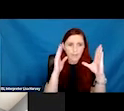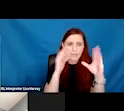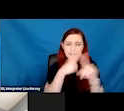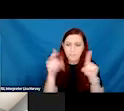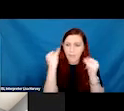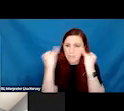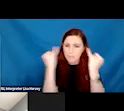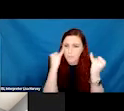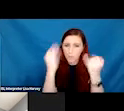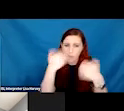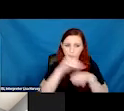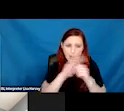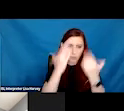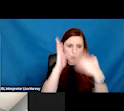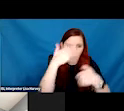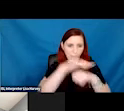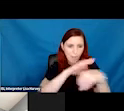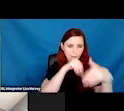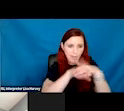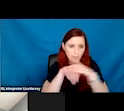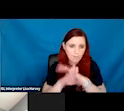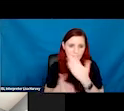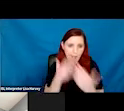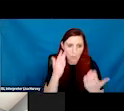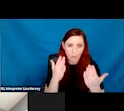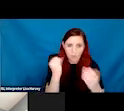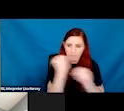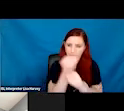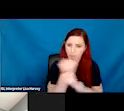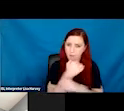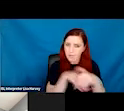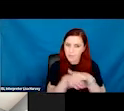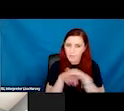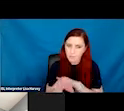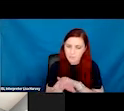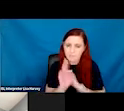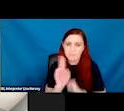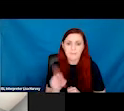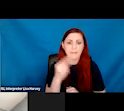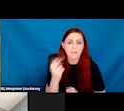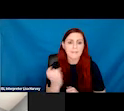where an entrance might be and how you would highlight it. Could I have the next slide, please?